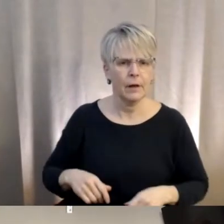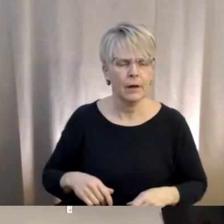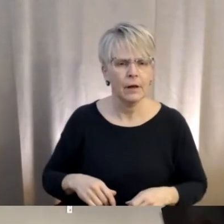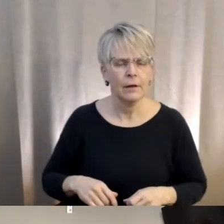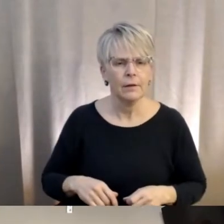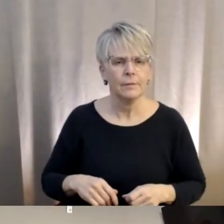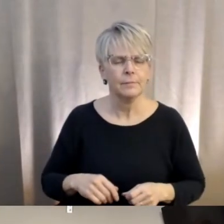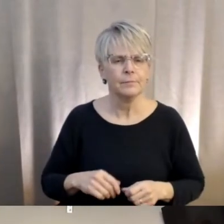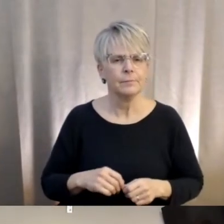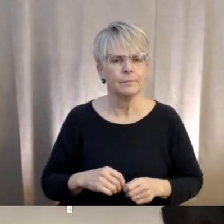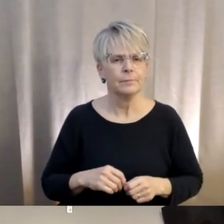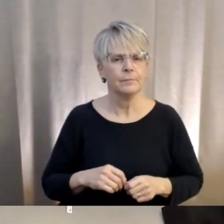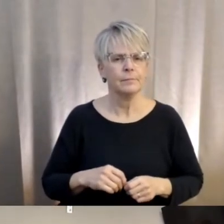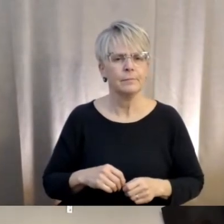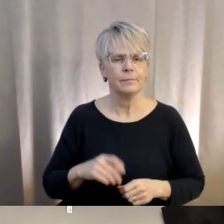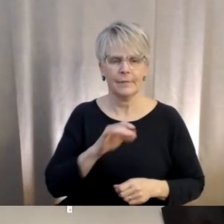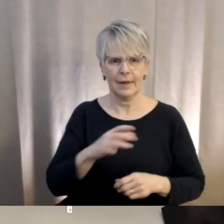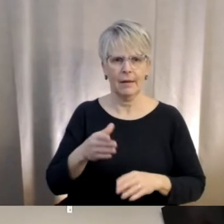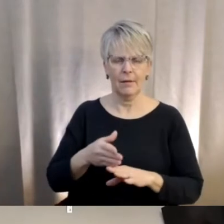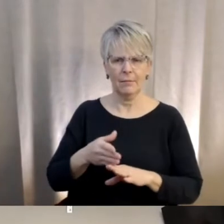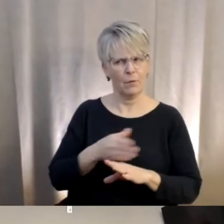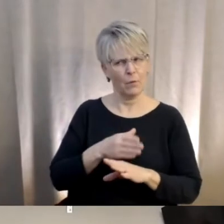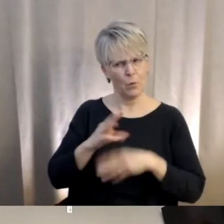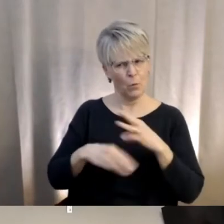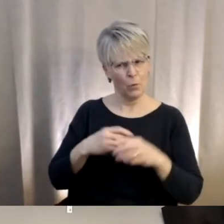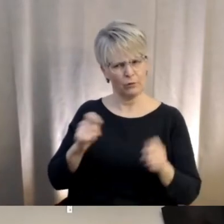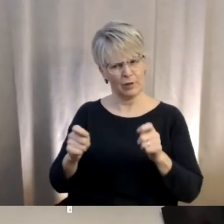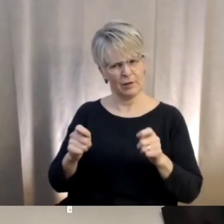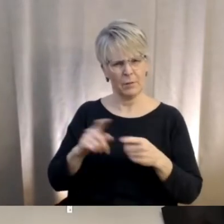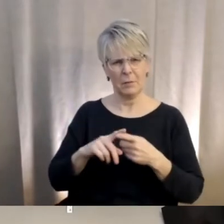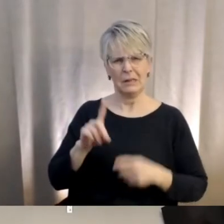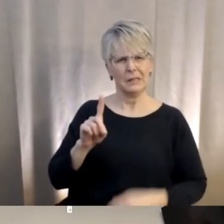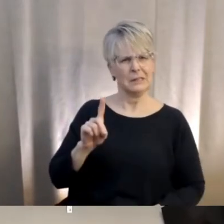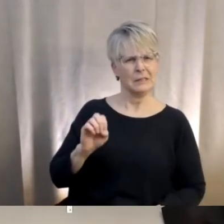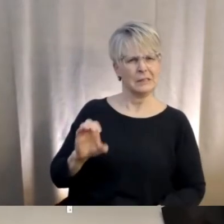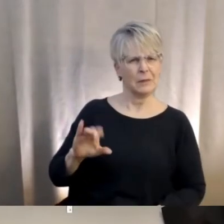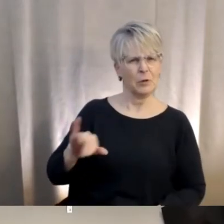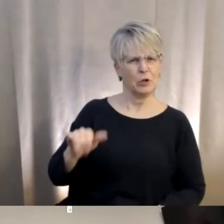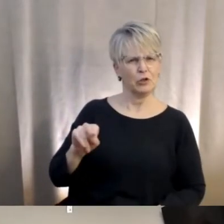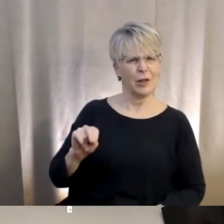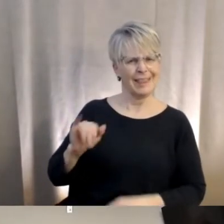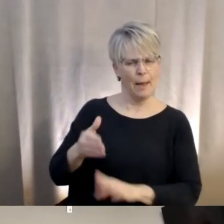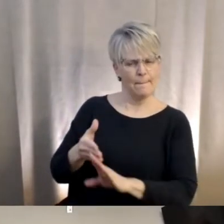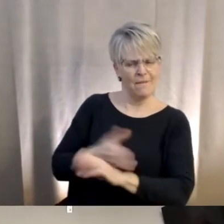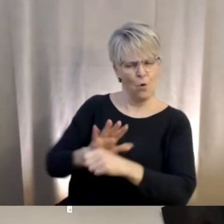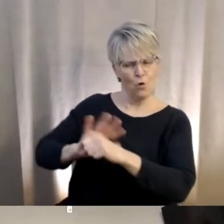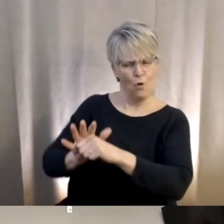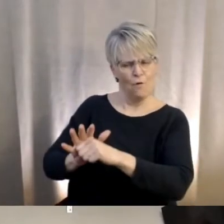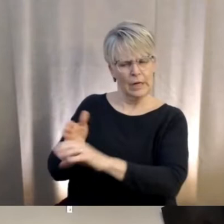Before the world changed, but I want to say, yeah, December, January-ish, maybe. We were talking before, but certainly that